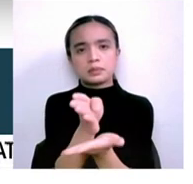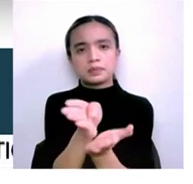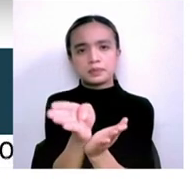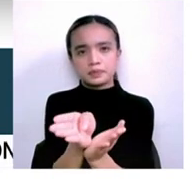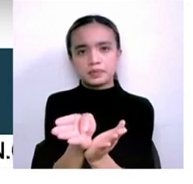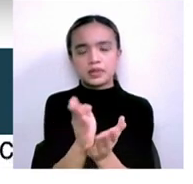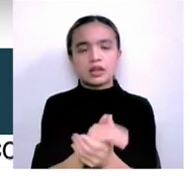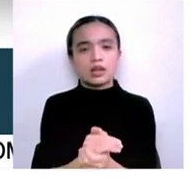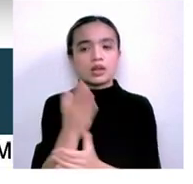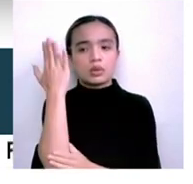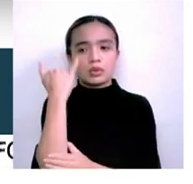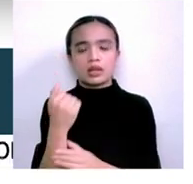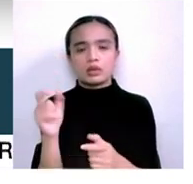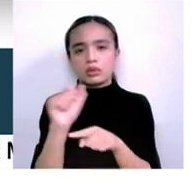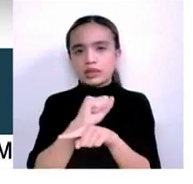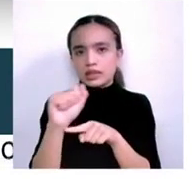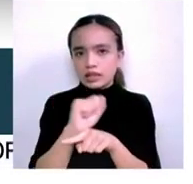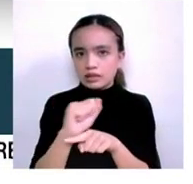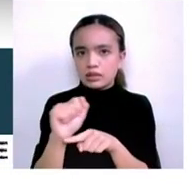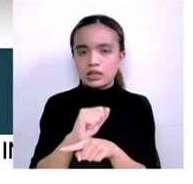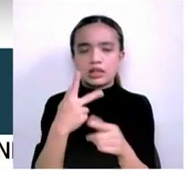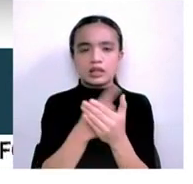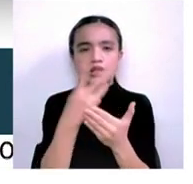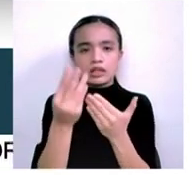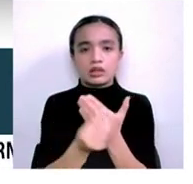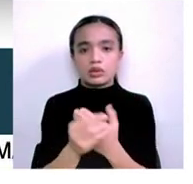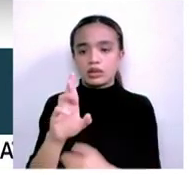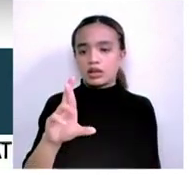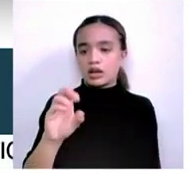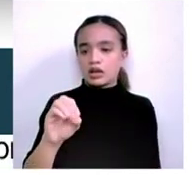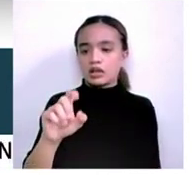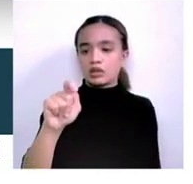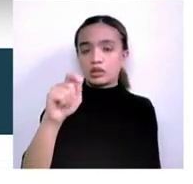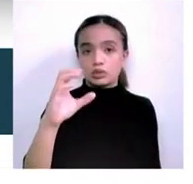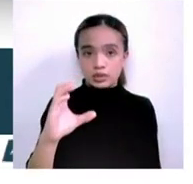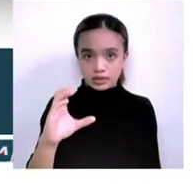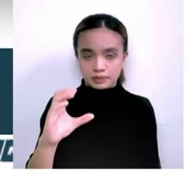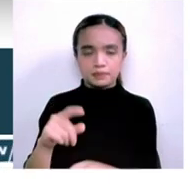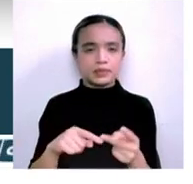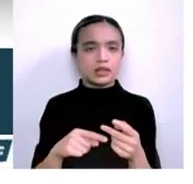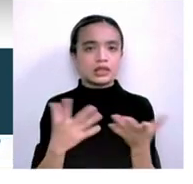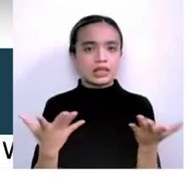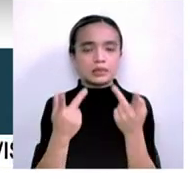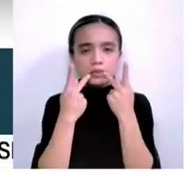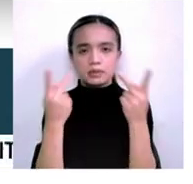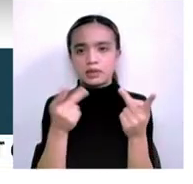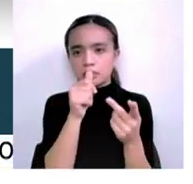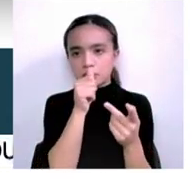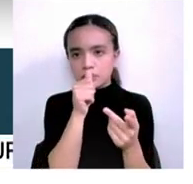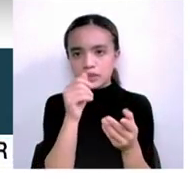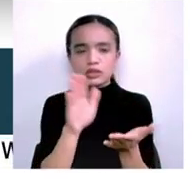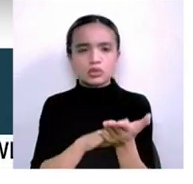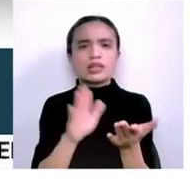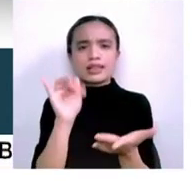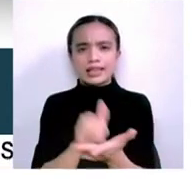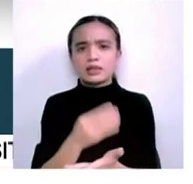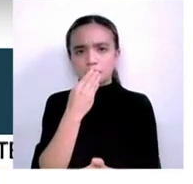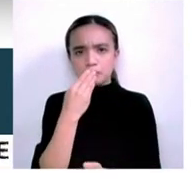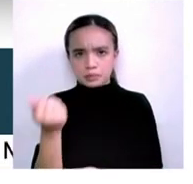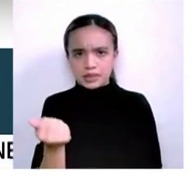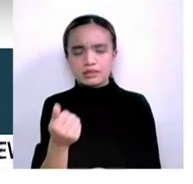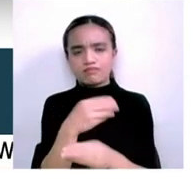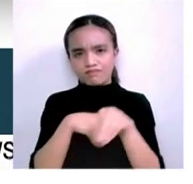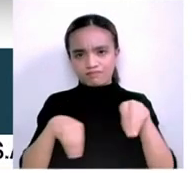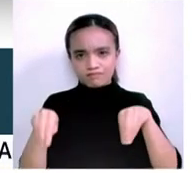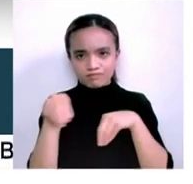Reserve Officers Training Corps Program, or ROTC, in private and public schools is a better alternative. The armed forces,